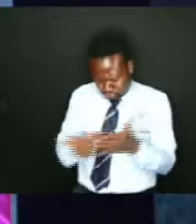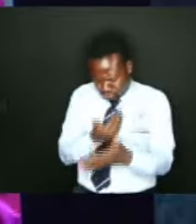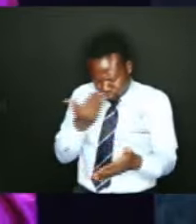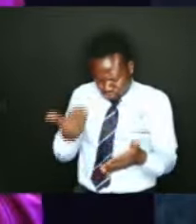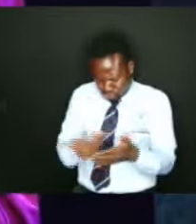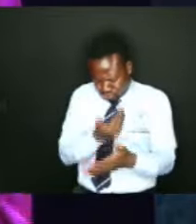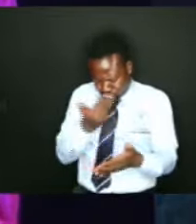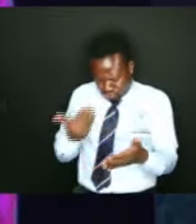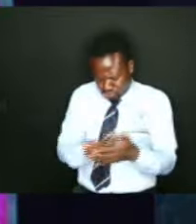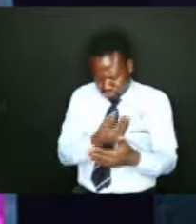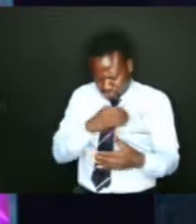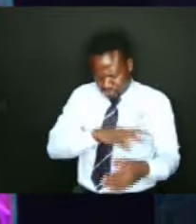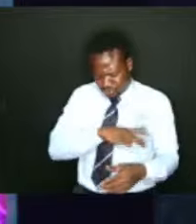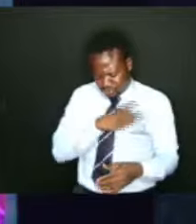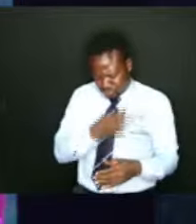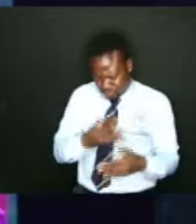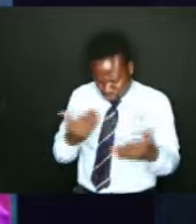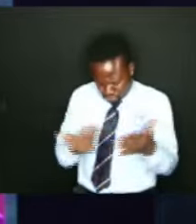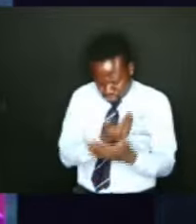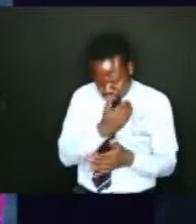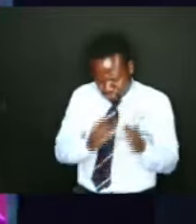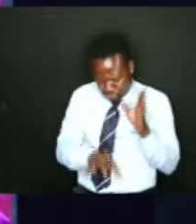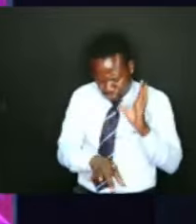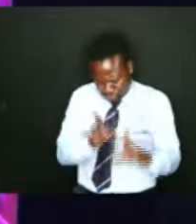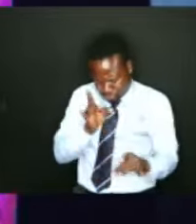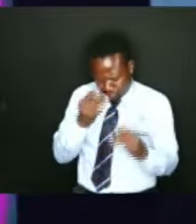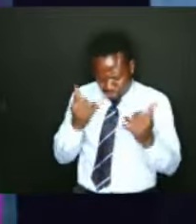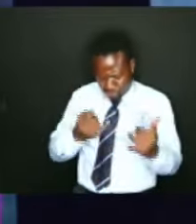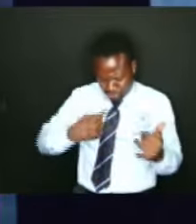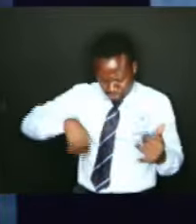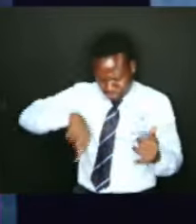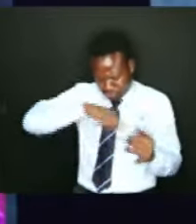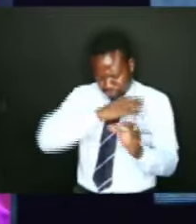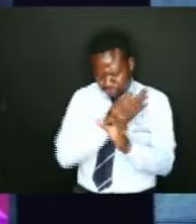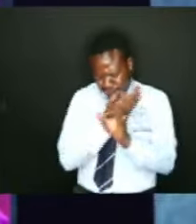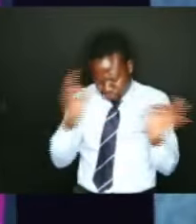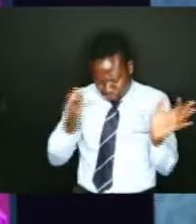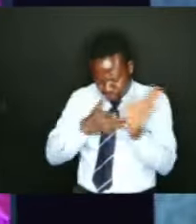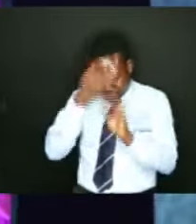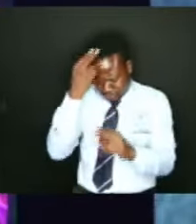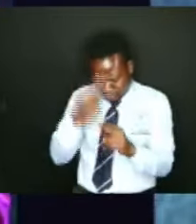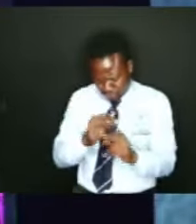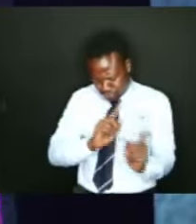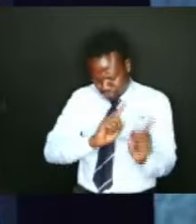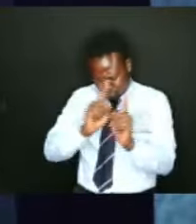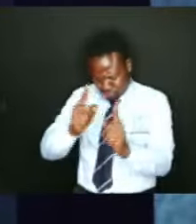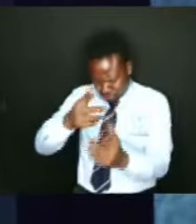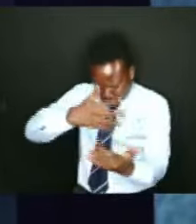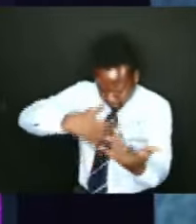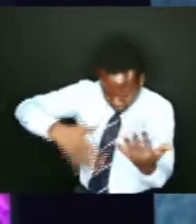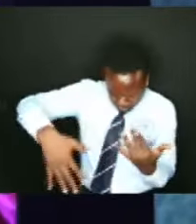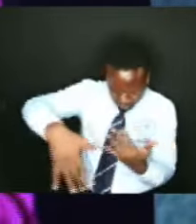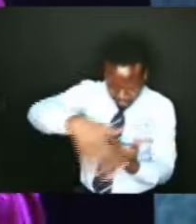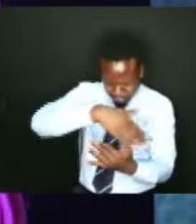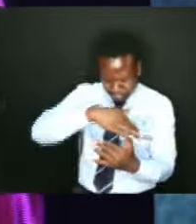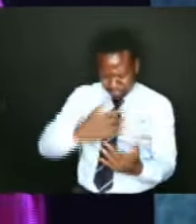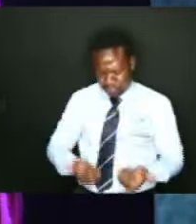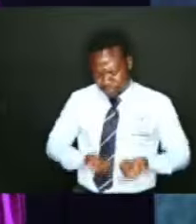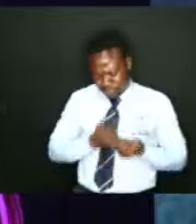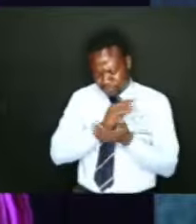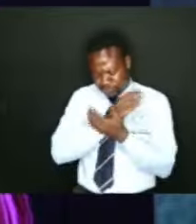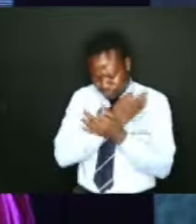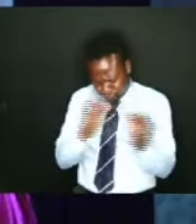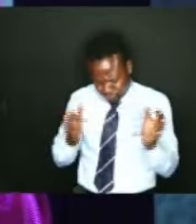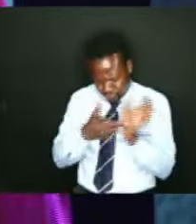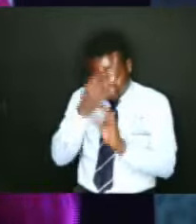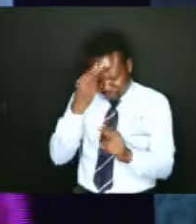our souls, yes, refreshing of our spirit. Yes, and we are now free, O God, yes, to go about our life's business. Jesus. We pray that